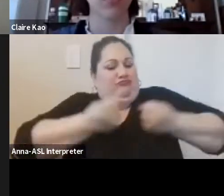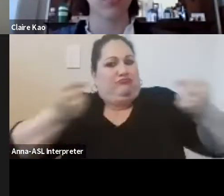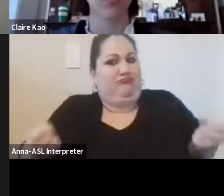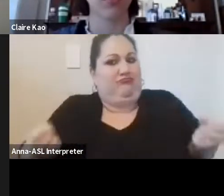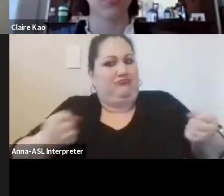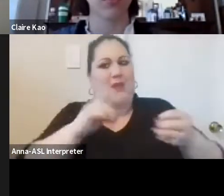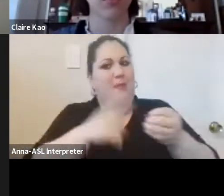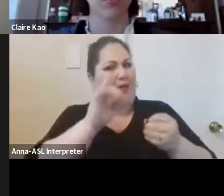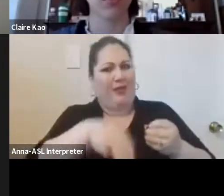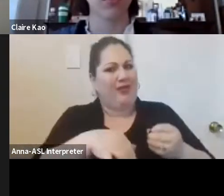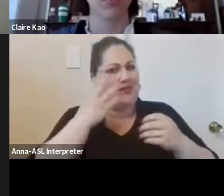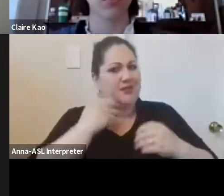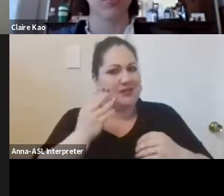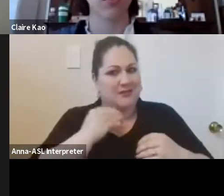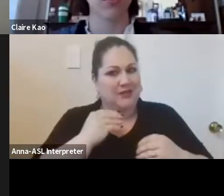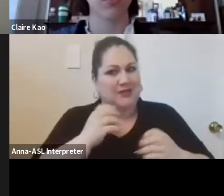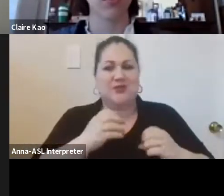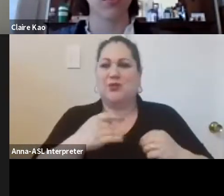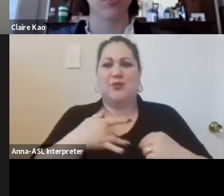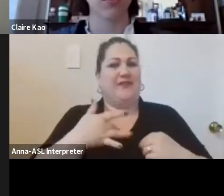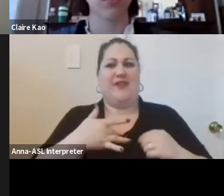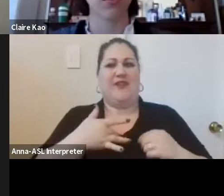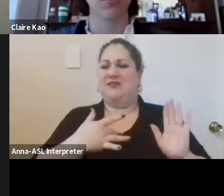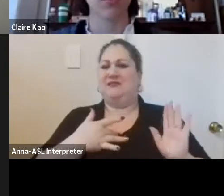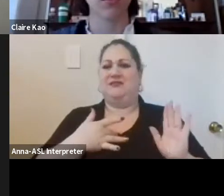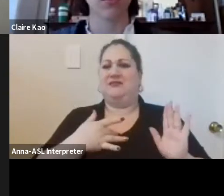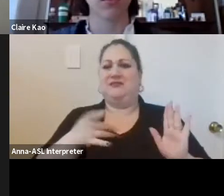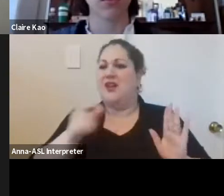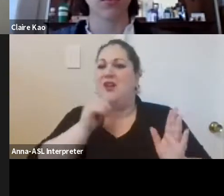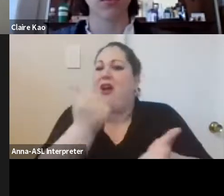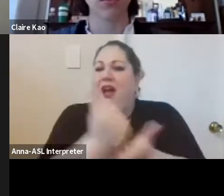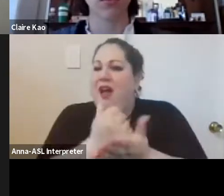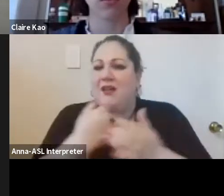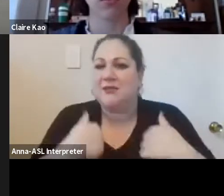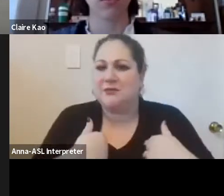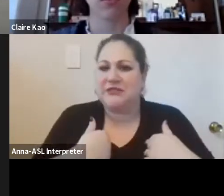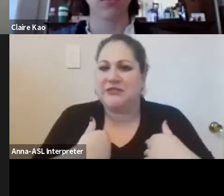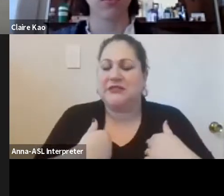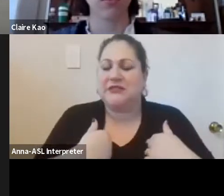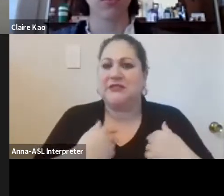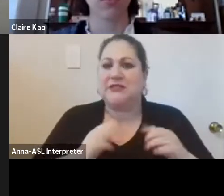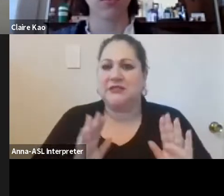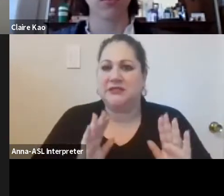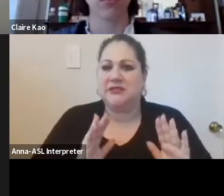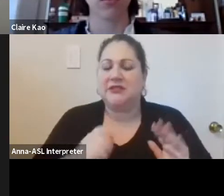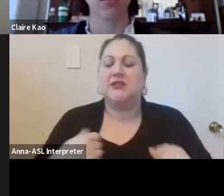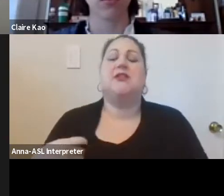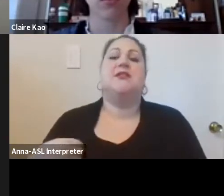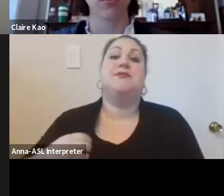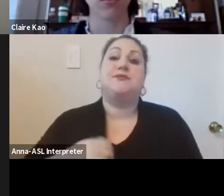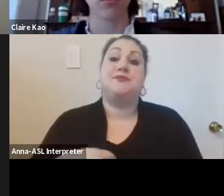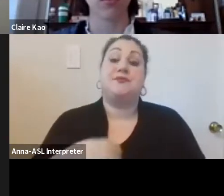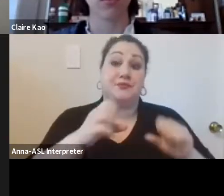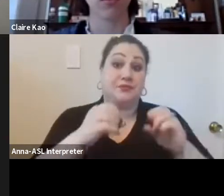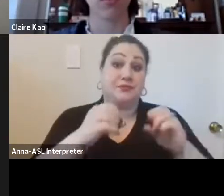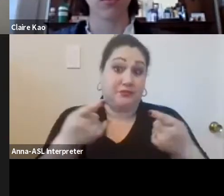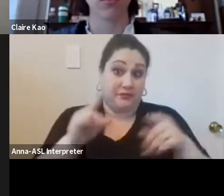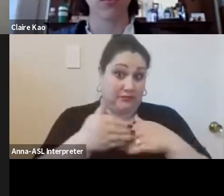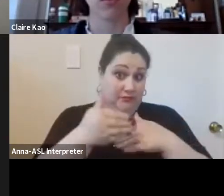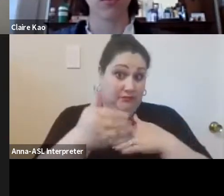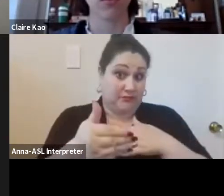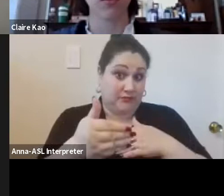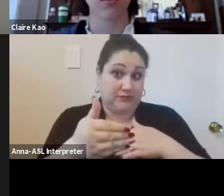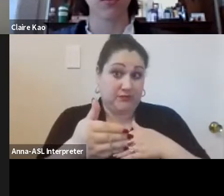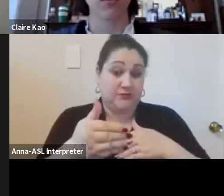knew that I was not being helped. And so then what happened was next was that